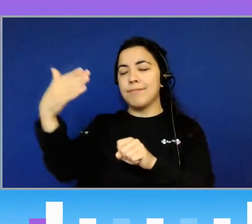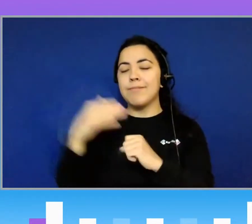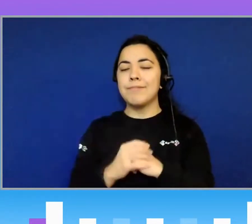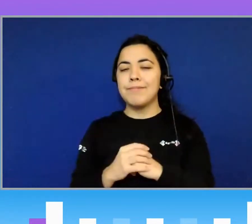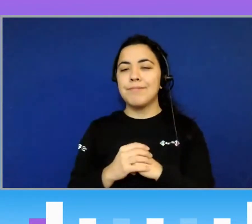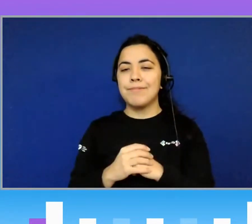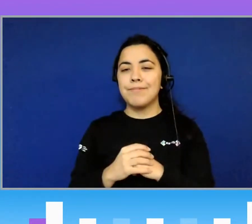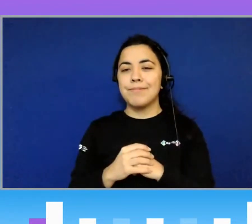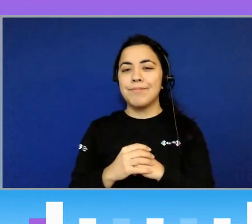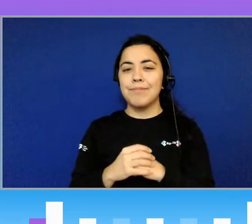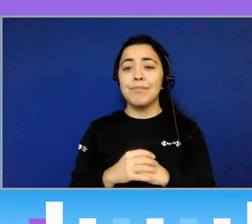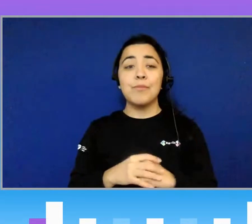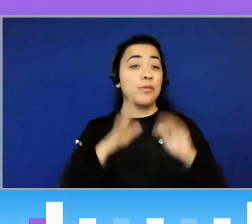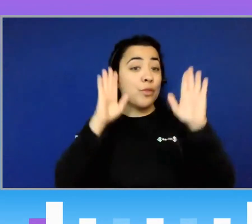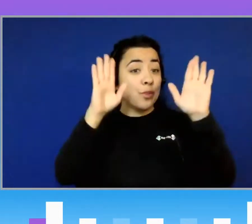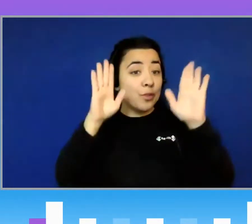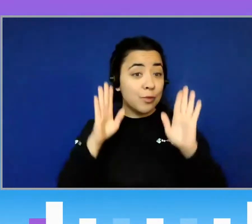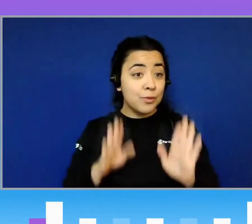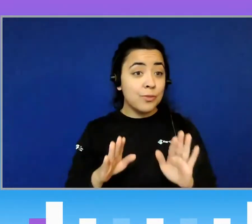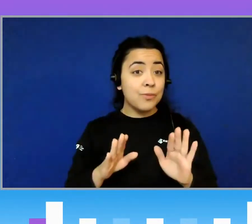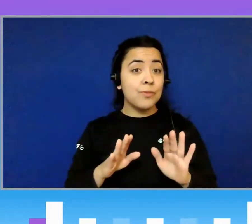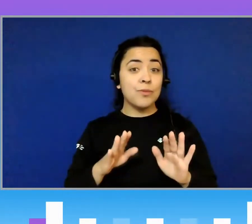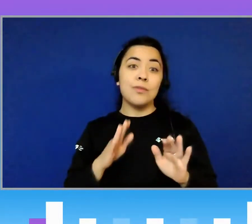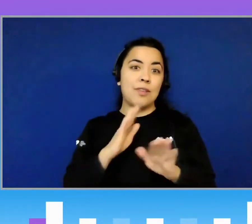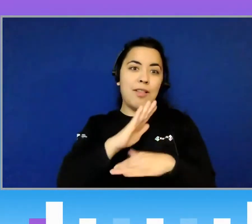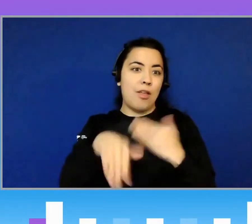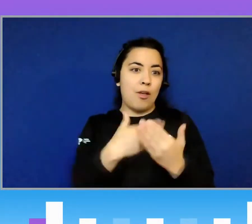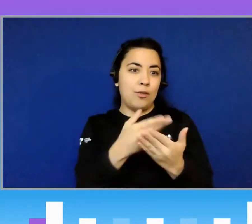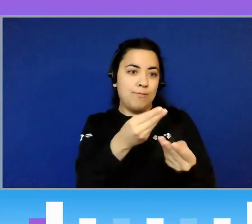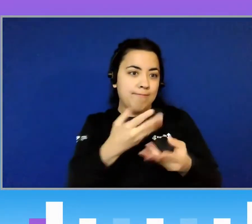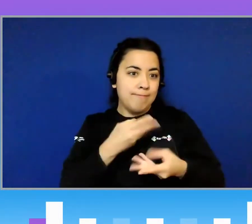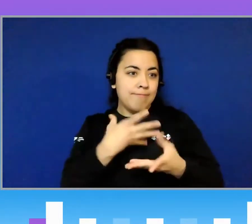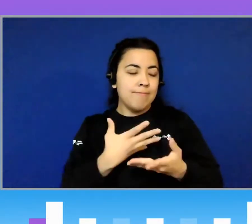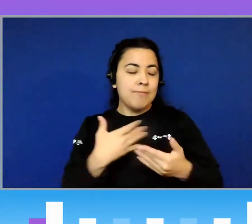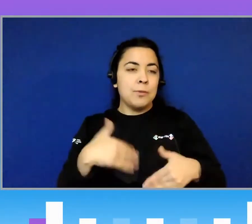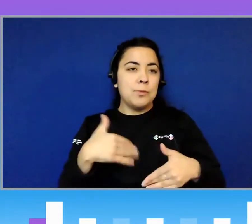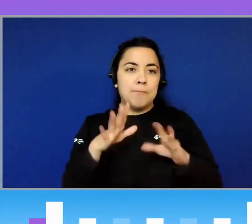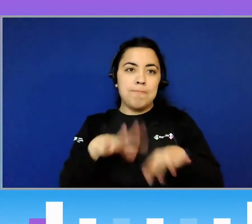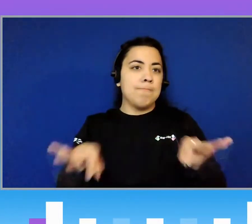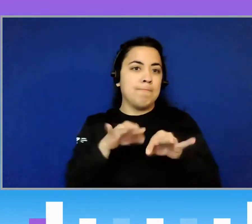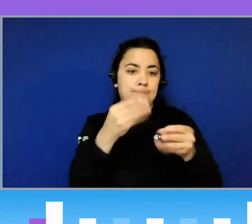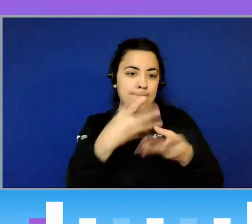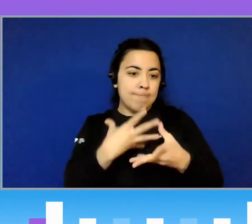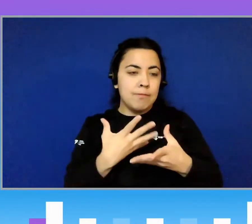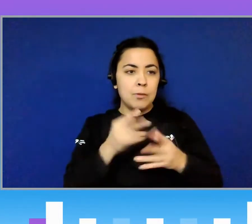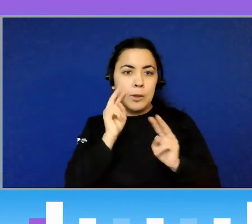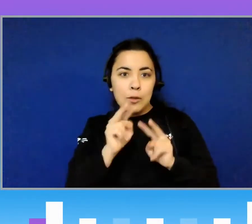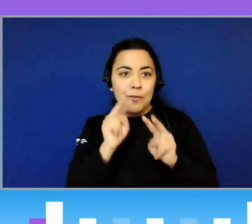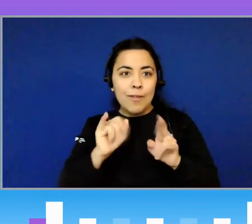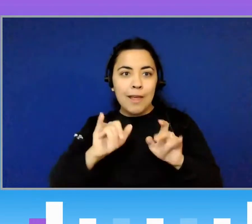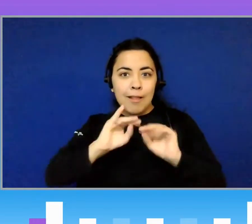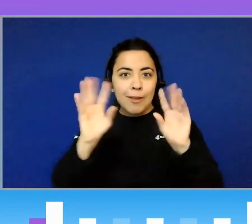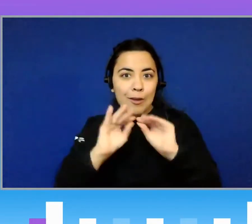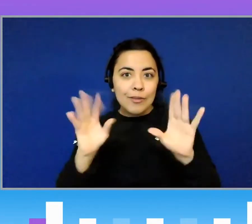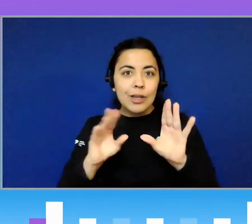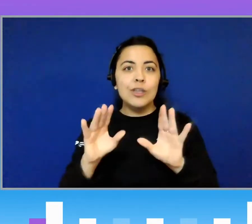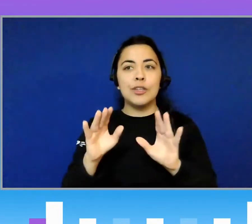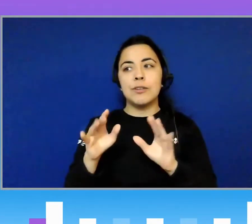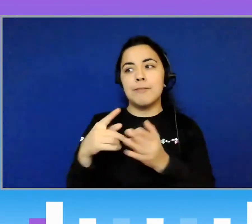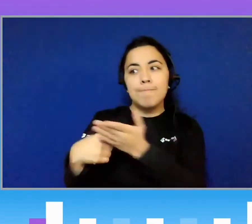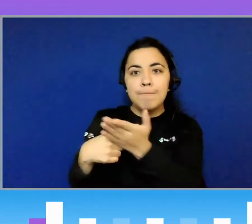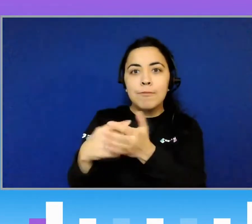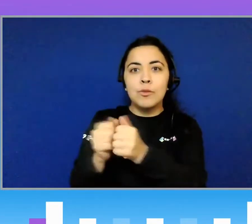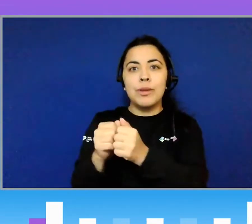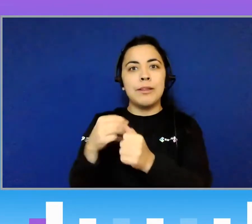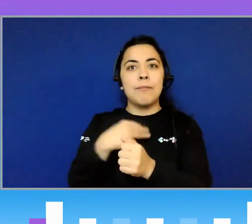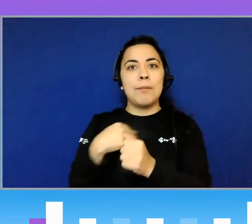stuff is well needed, and we're looking forward for those clarifications and fine tuning with the member states. And thank you so much,